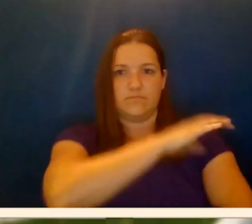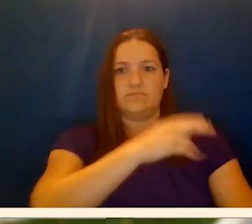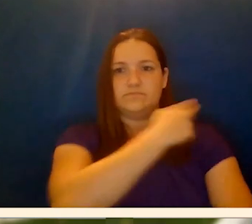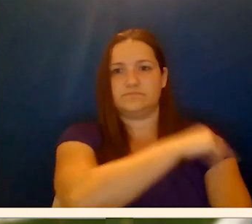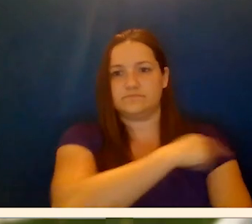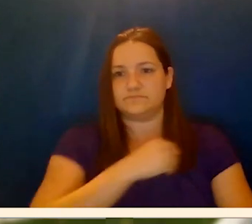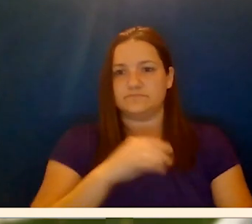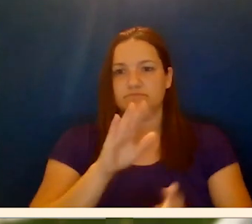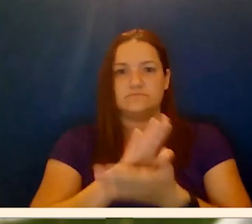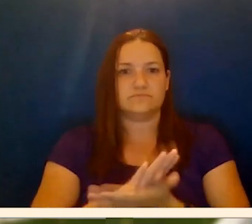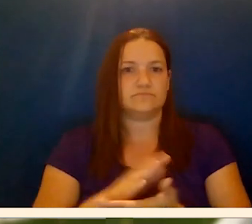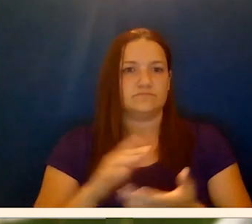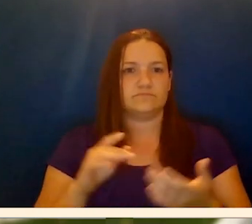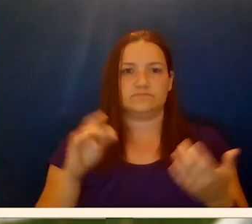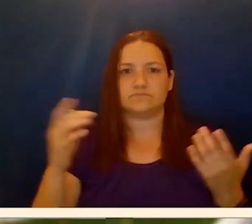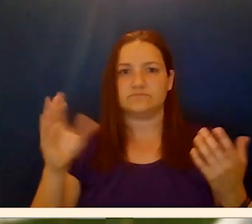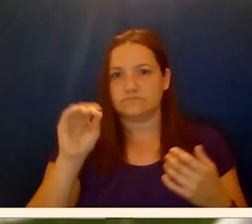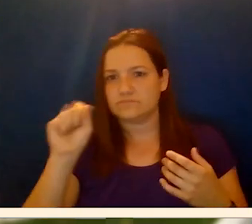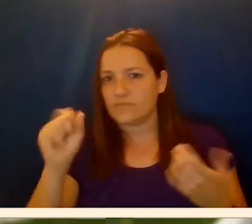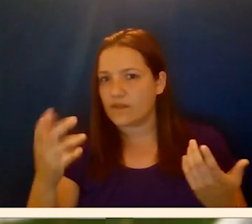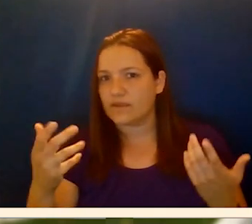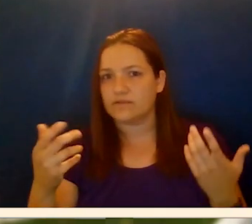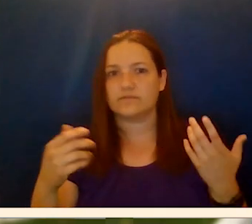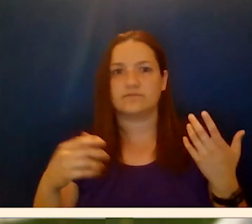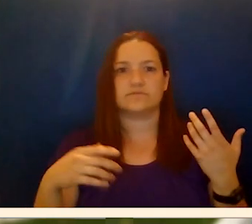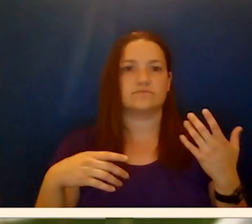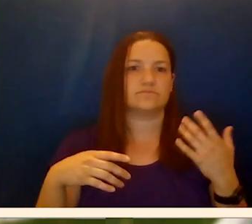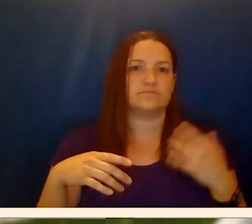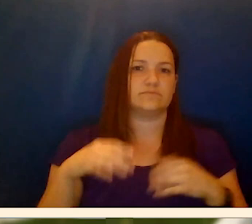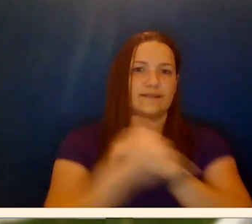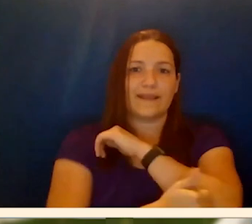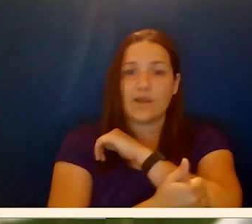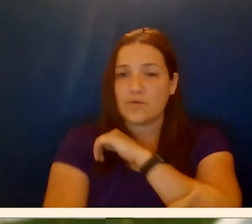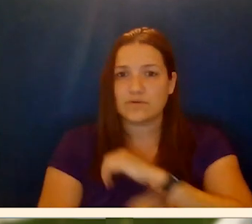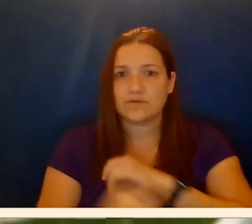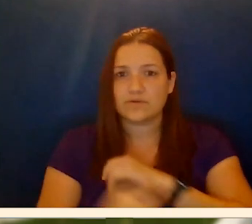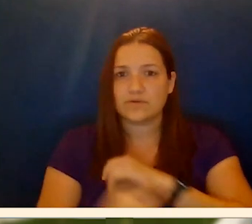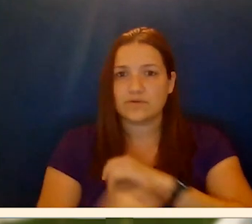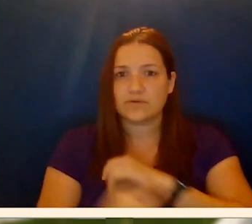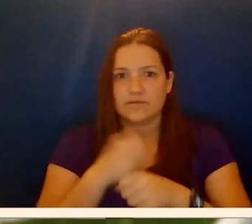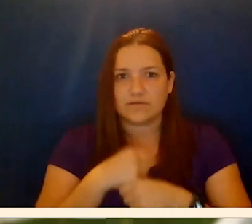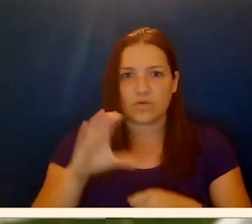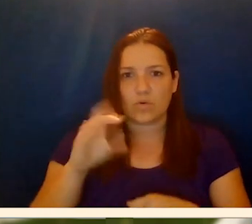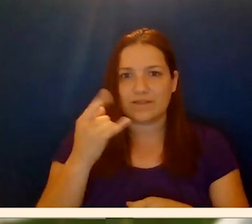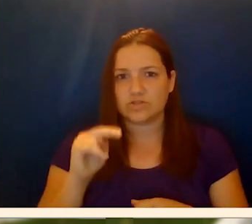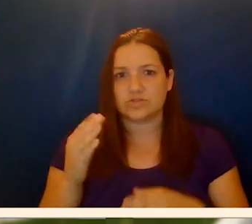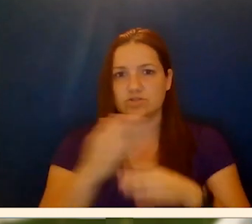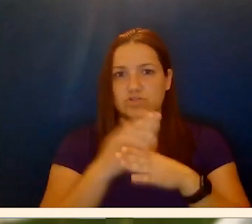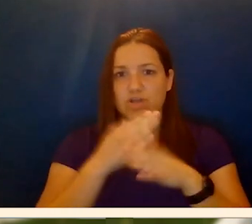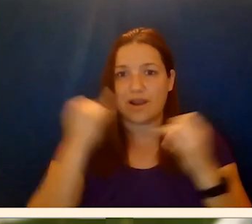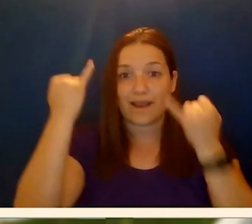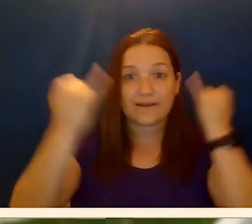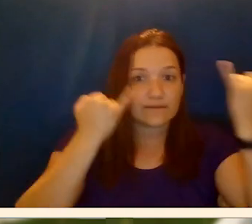and the schools and COS and the county, and tried to create this coalition that would share ideas